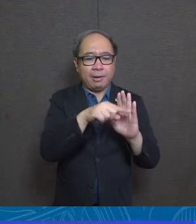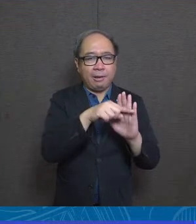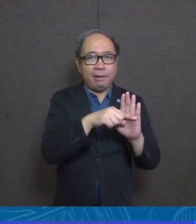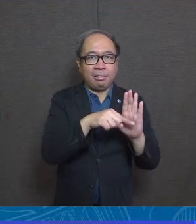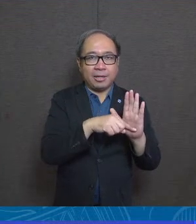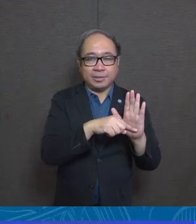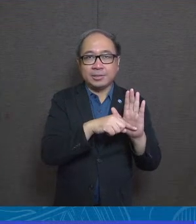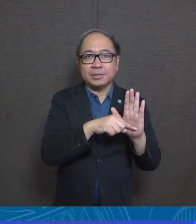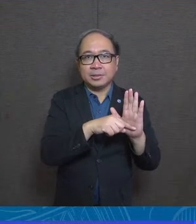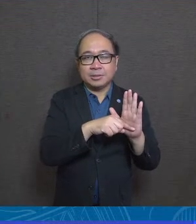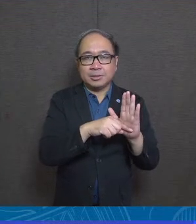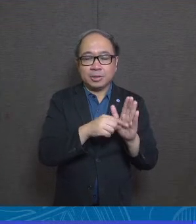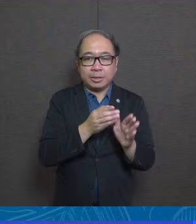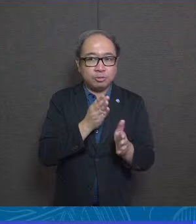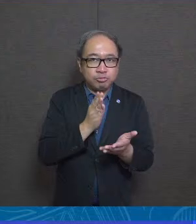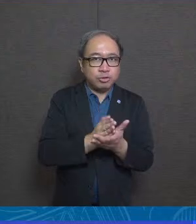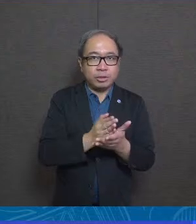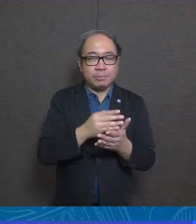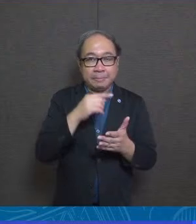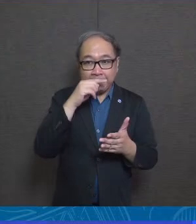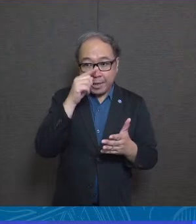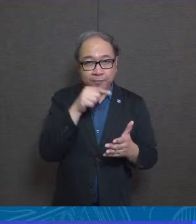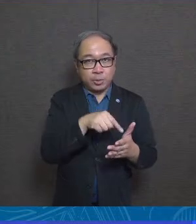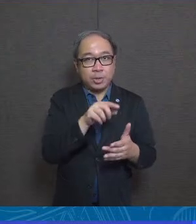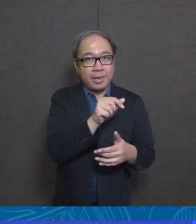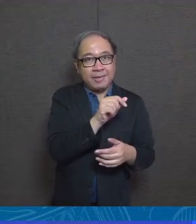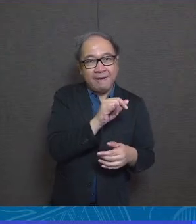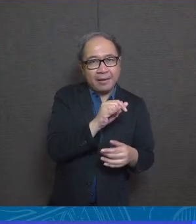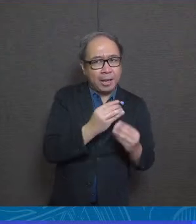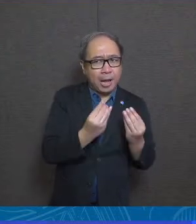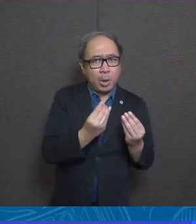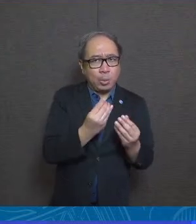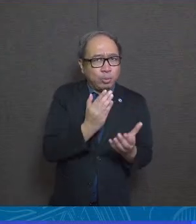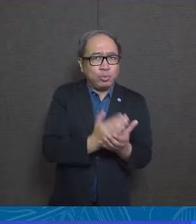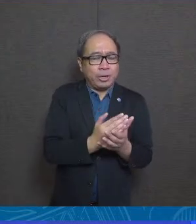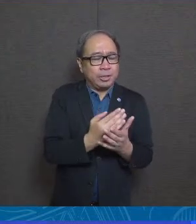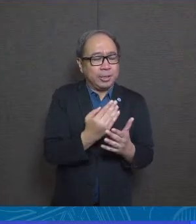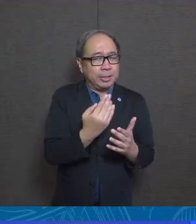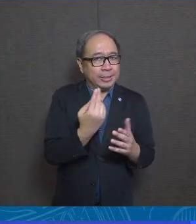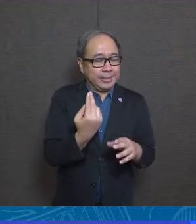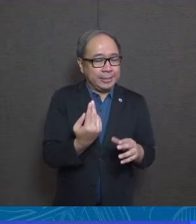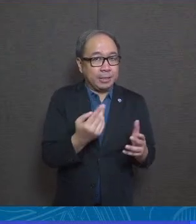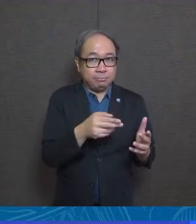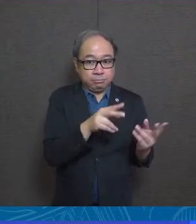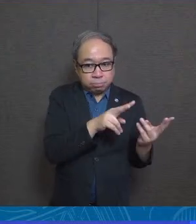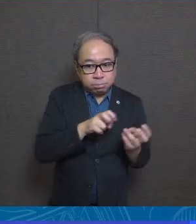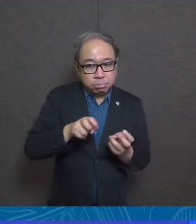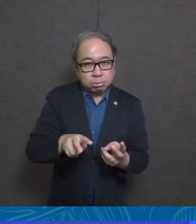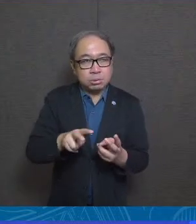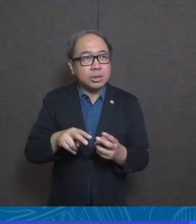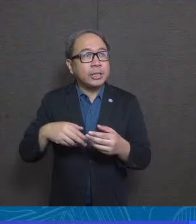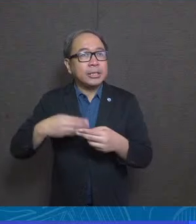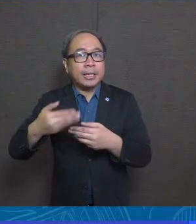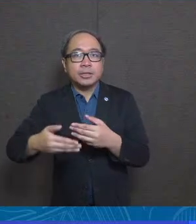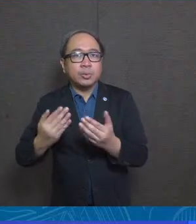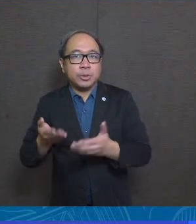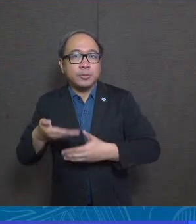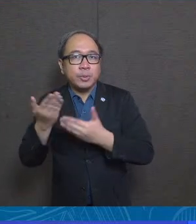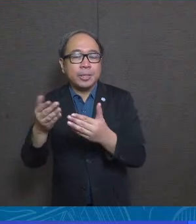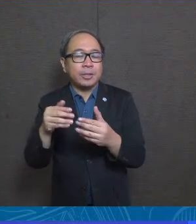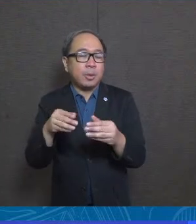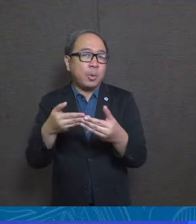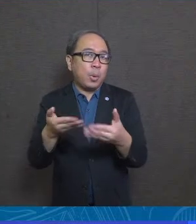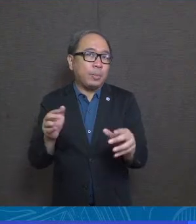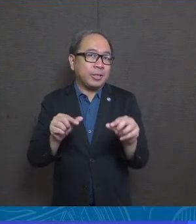what I would like to talk about today. And the other one is a recommendation on open science. UNESCO recommendations are